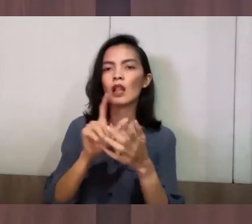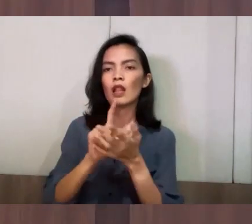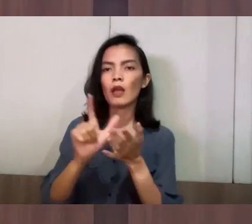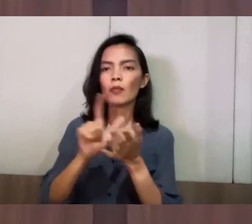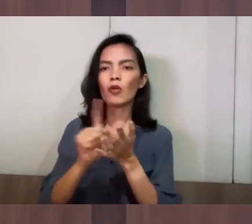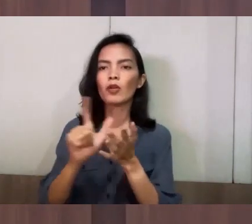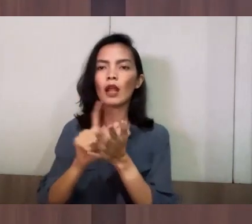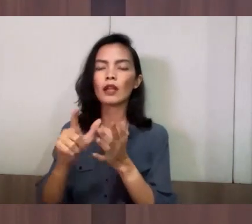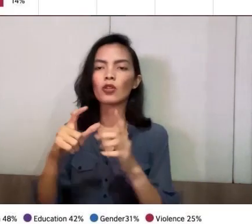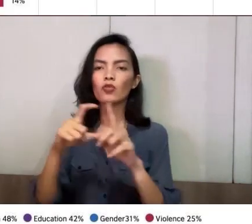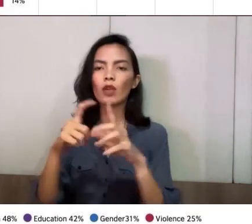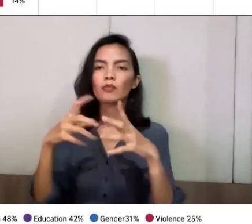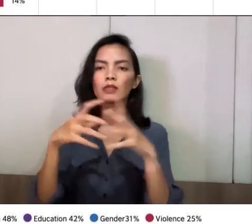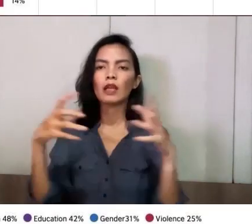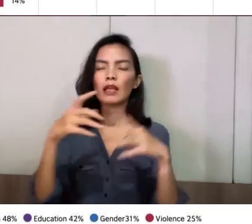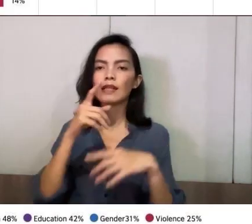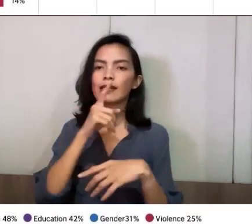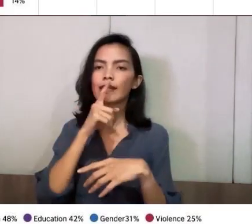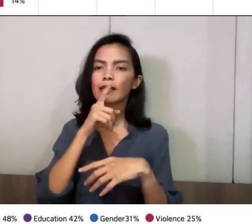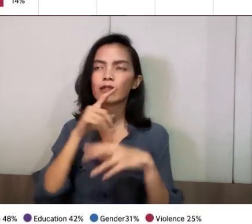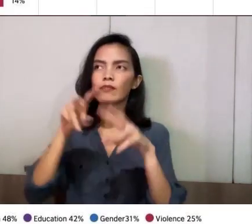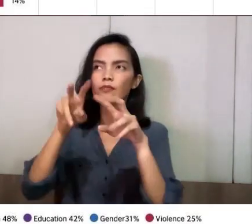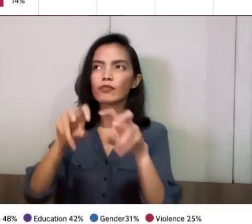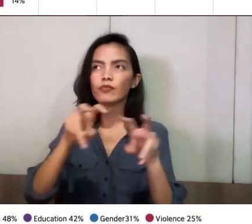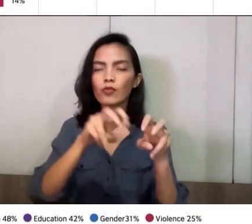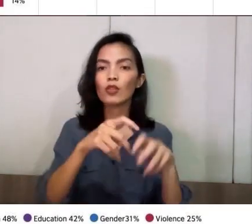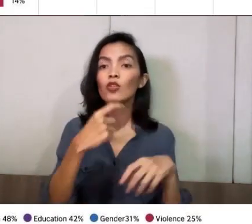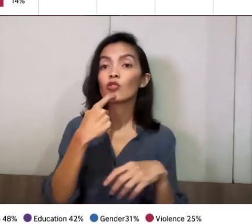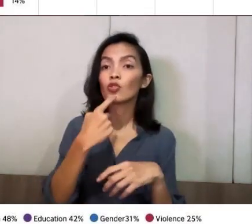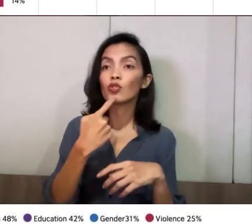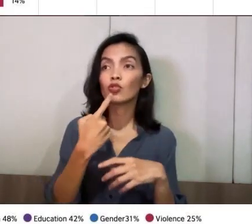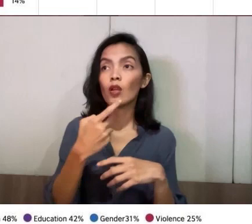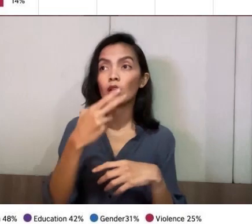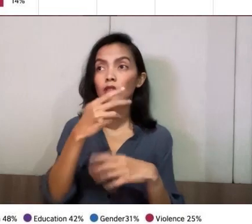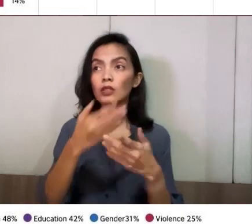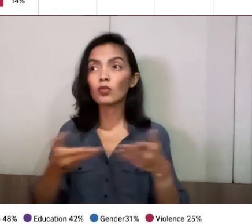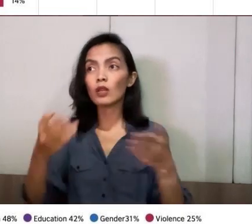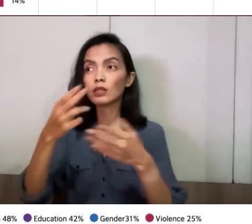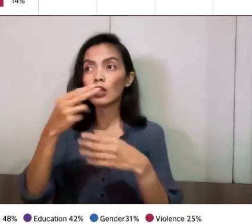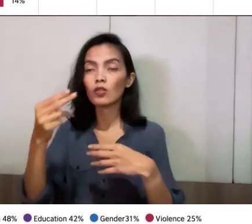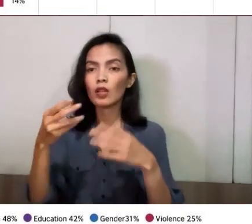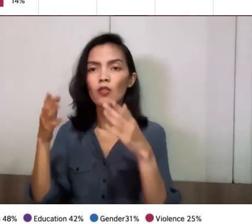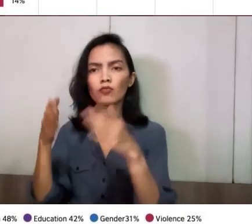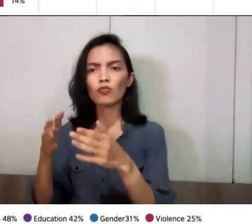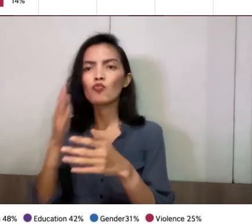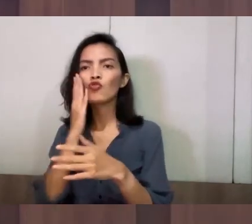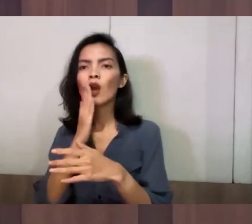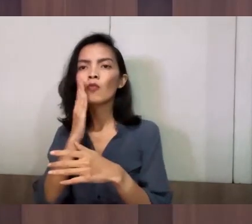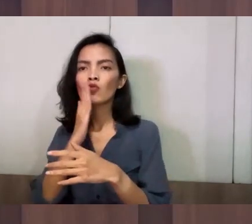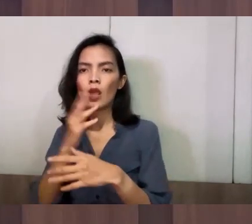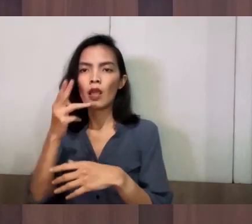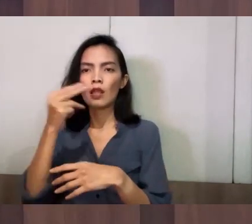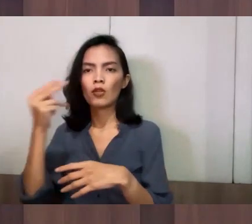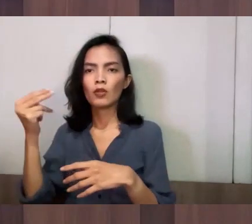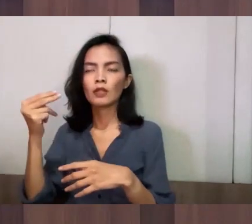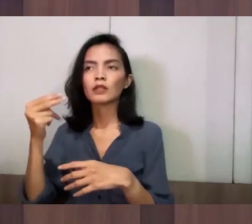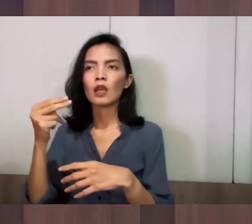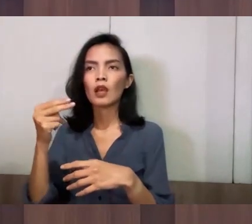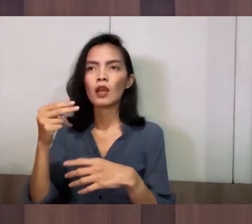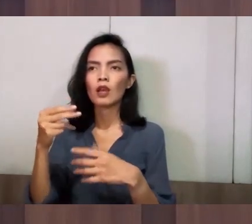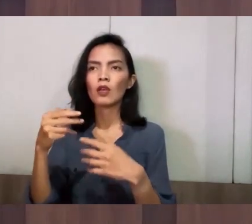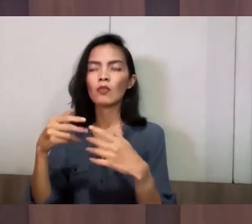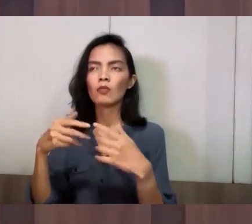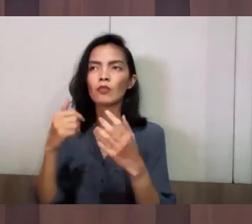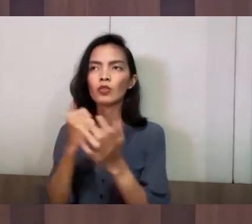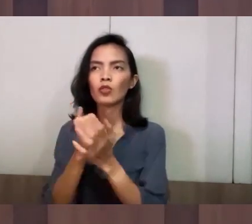context, the British Council's Next Generation Report on Indonesia has elucidated that young people,